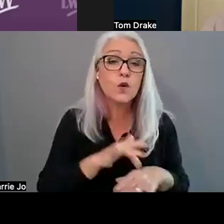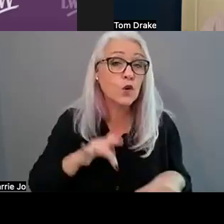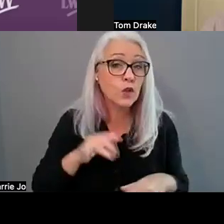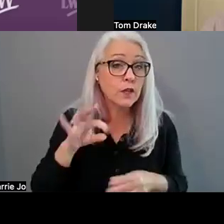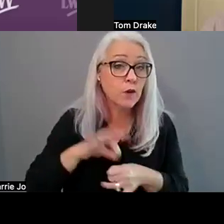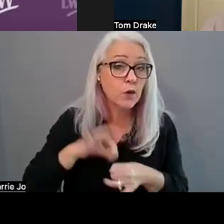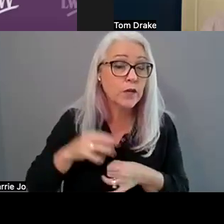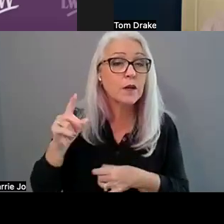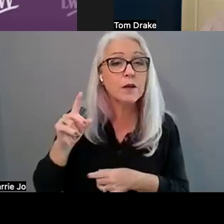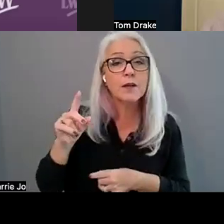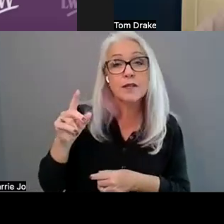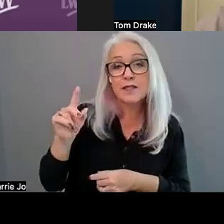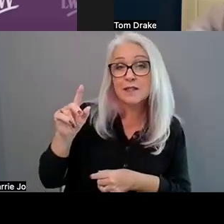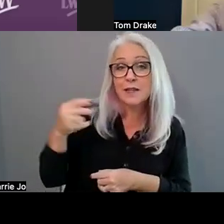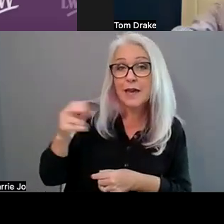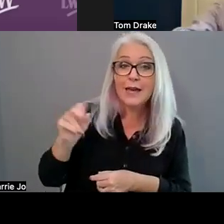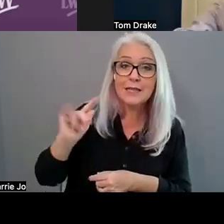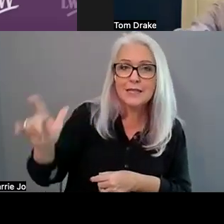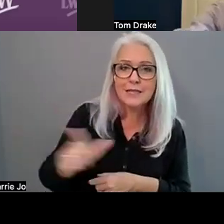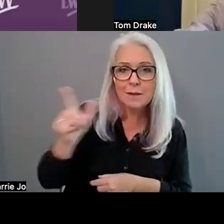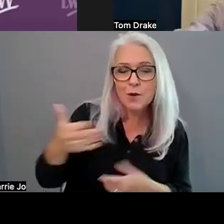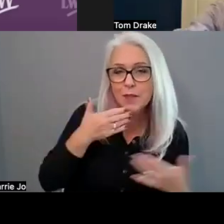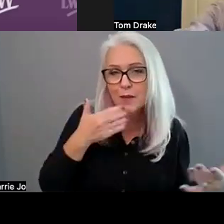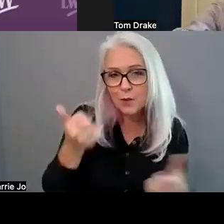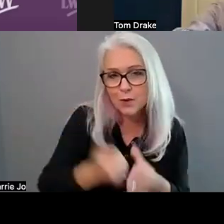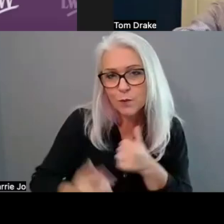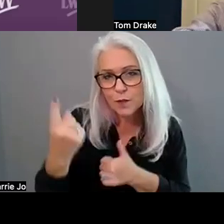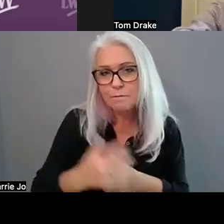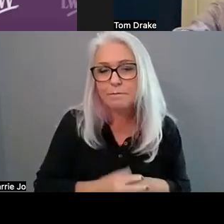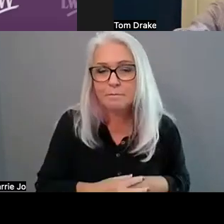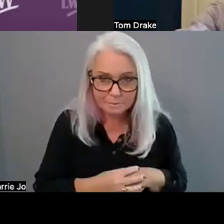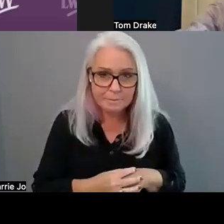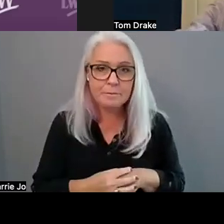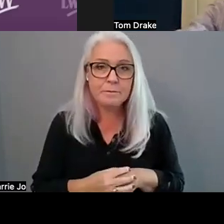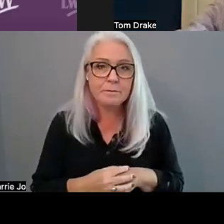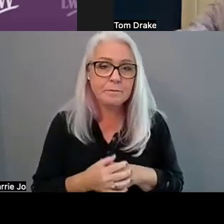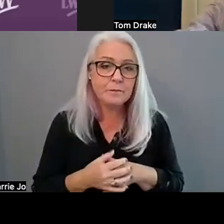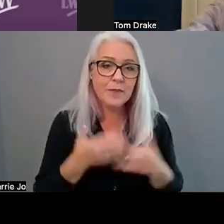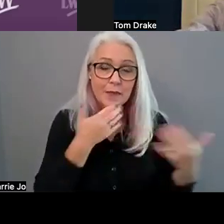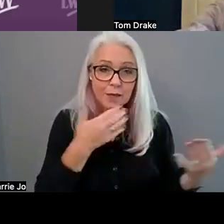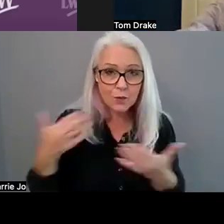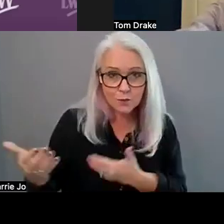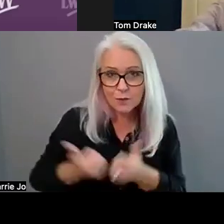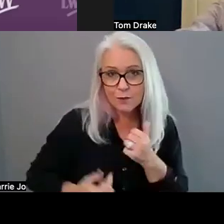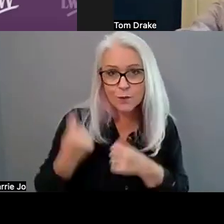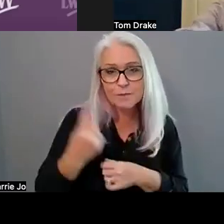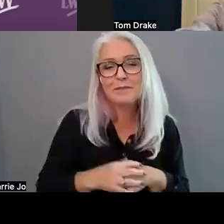Hastings Library. Thank you, everybody. Thank you. Thank you, everybody.